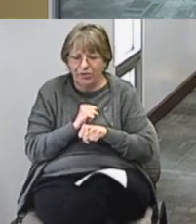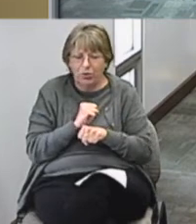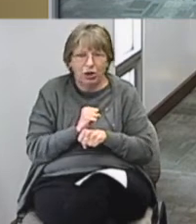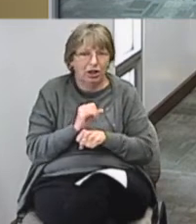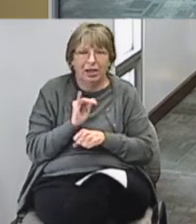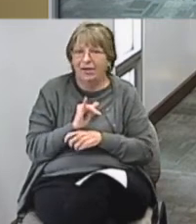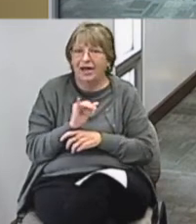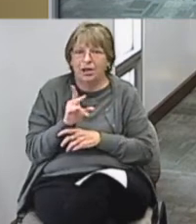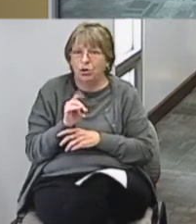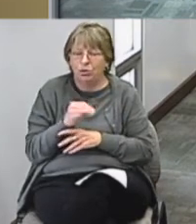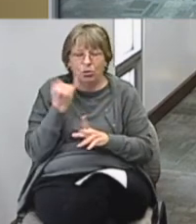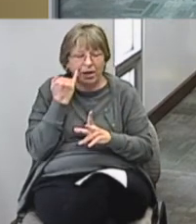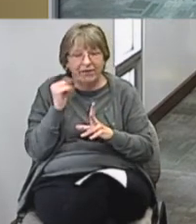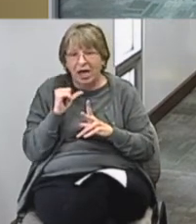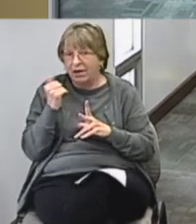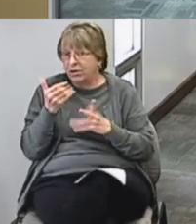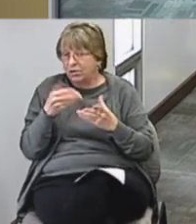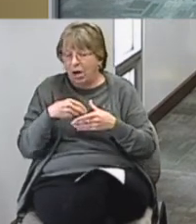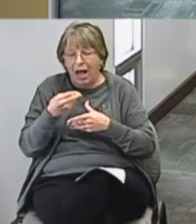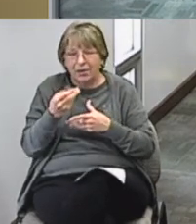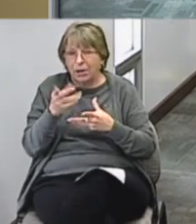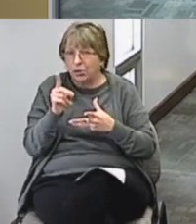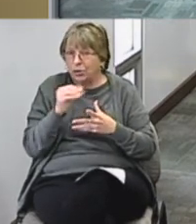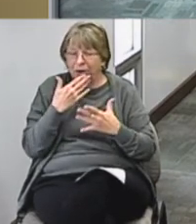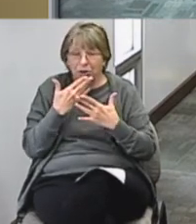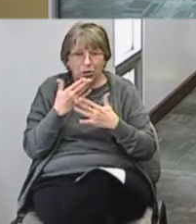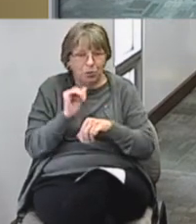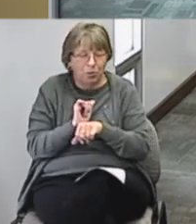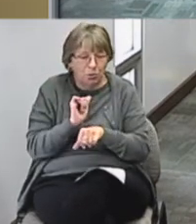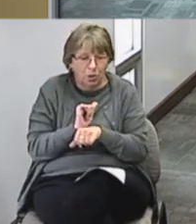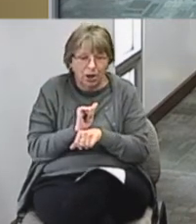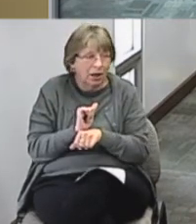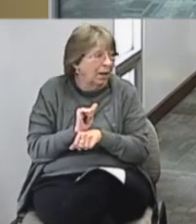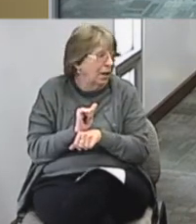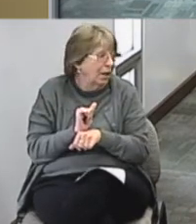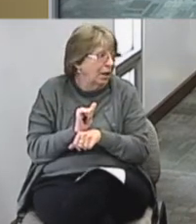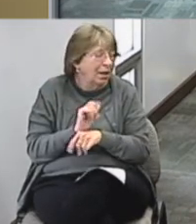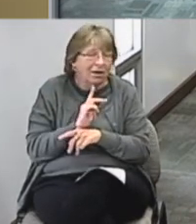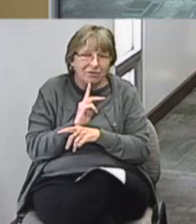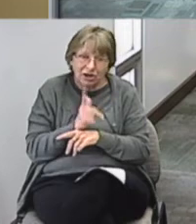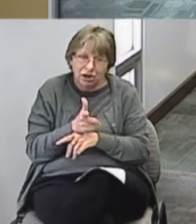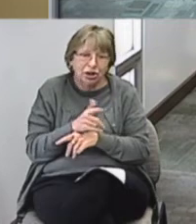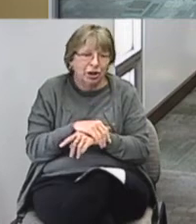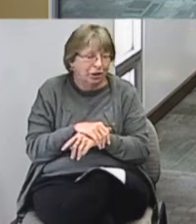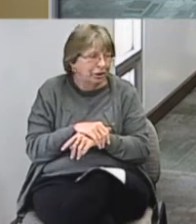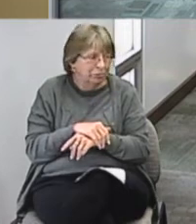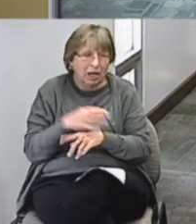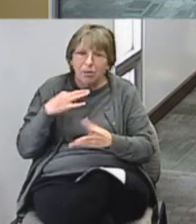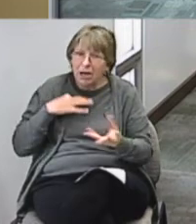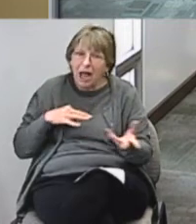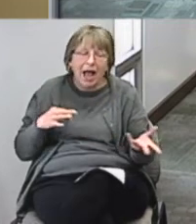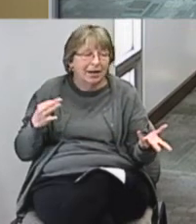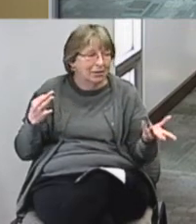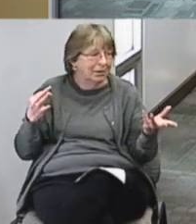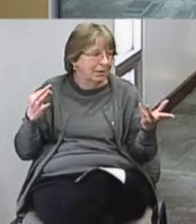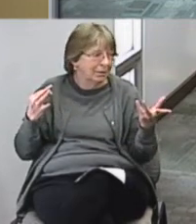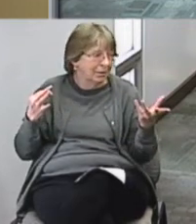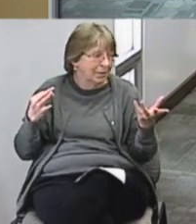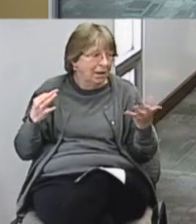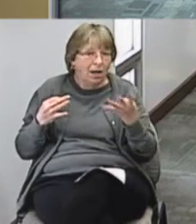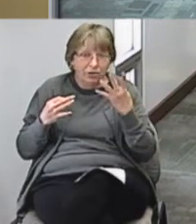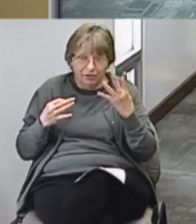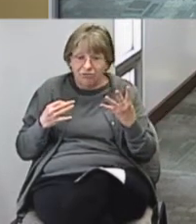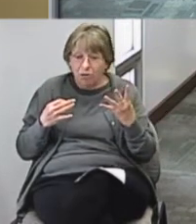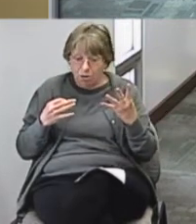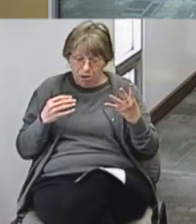there are others out there that are doing some good work, and but certainly the 4 that applied are deserving and do a